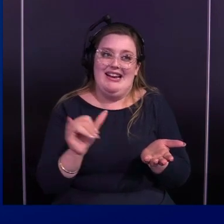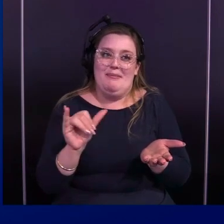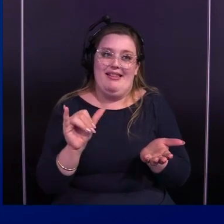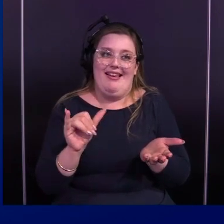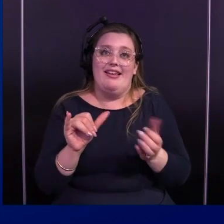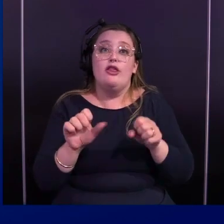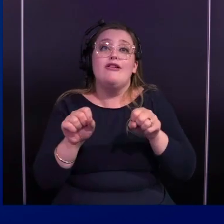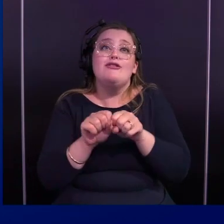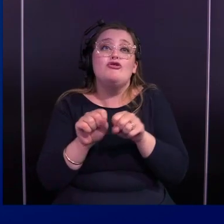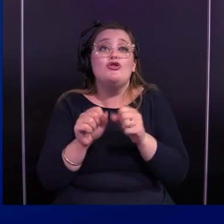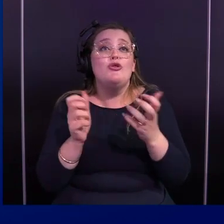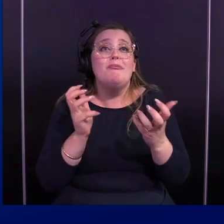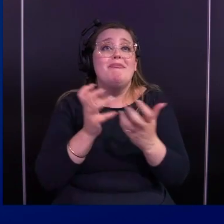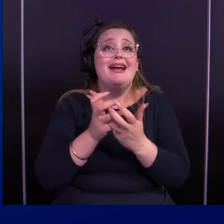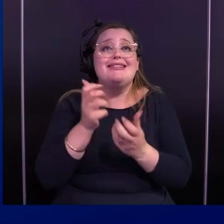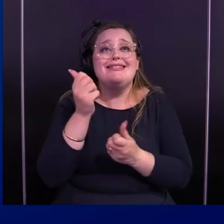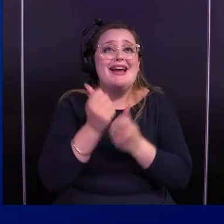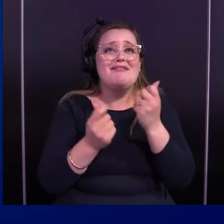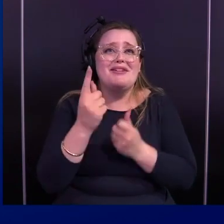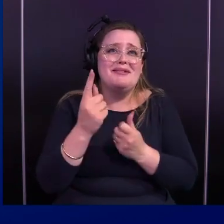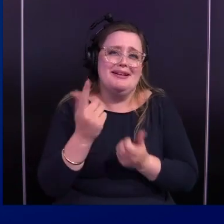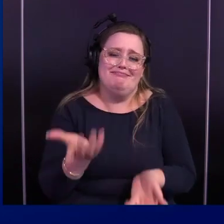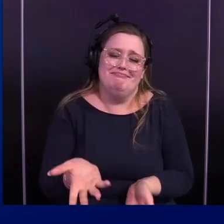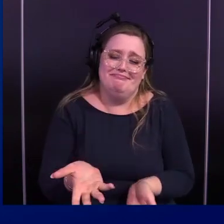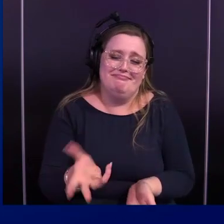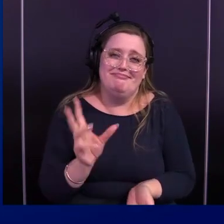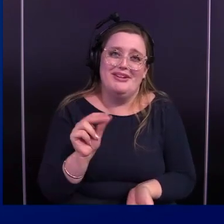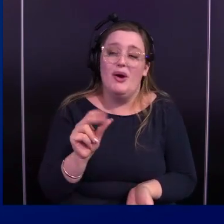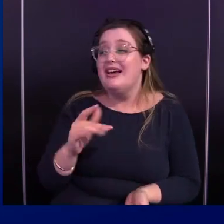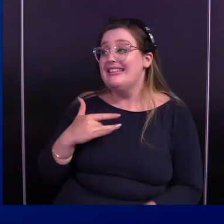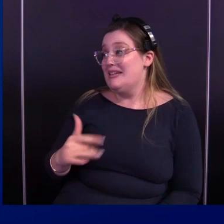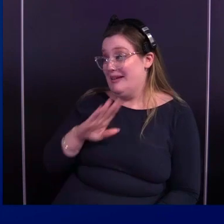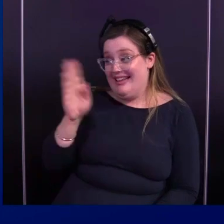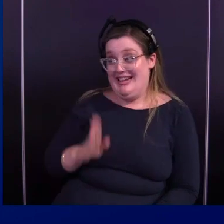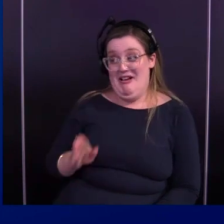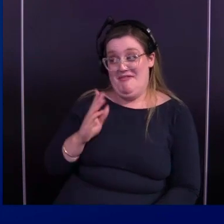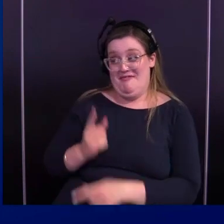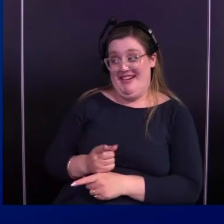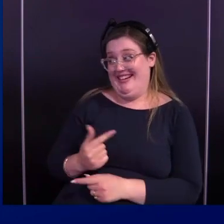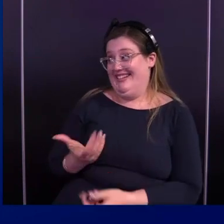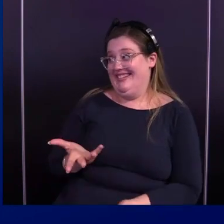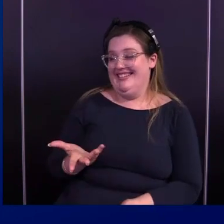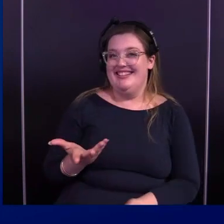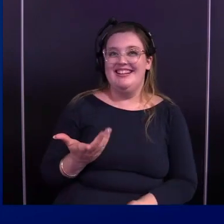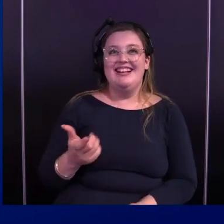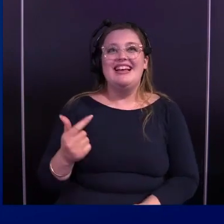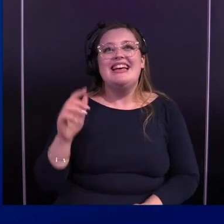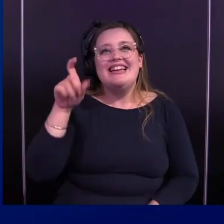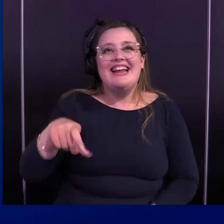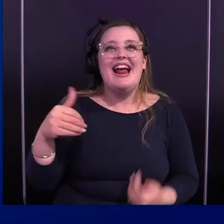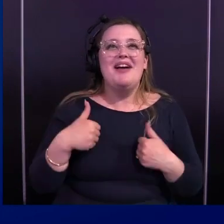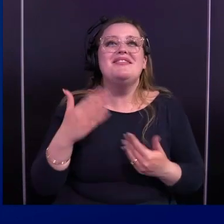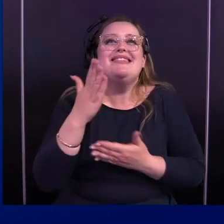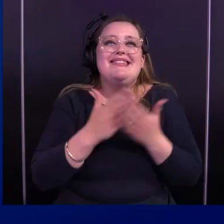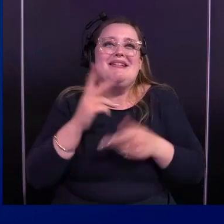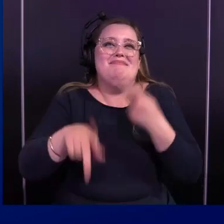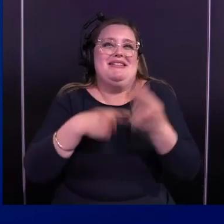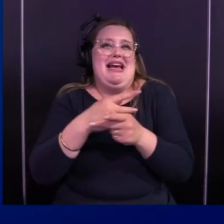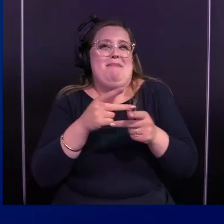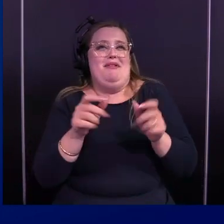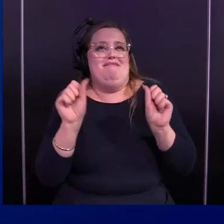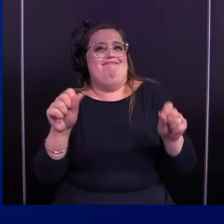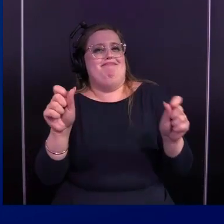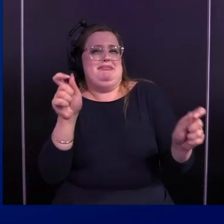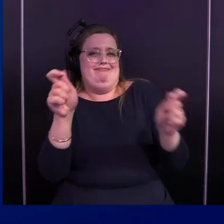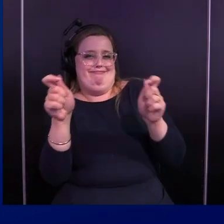fits for everyone, right? Usually never, I would say. Yeah, I know. There needs to be some level of customization. Exactly, because